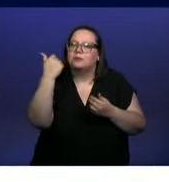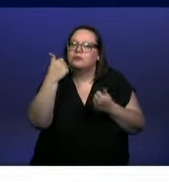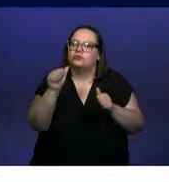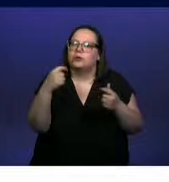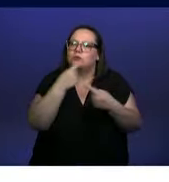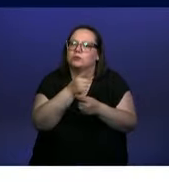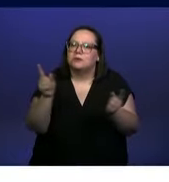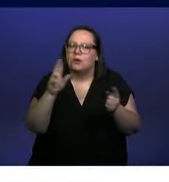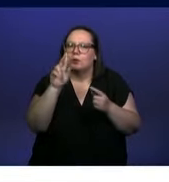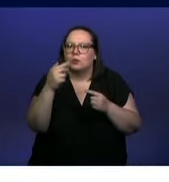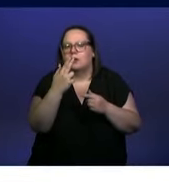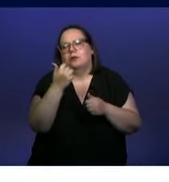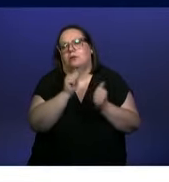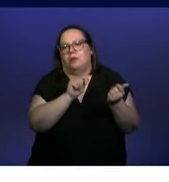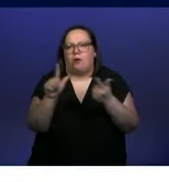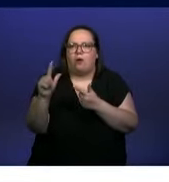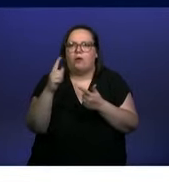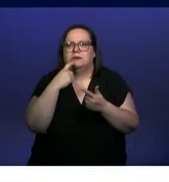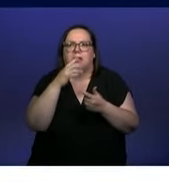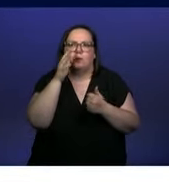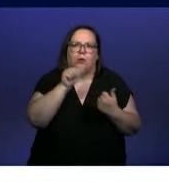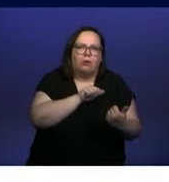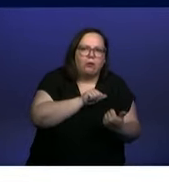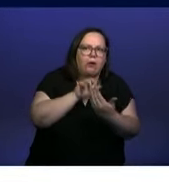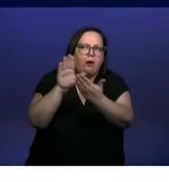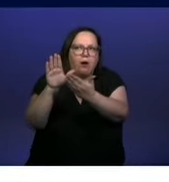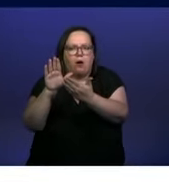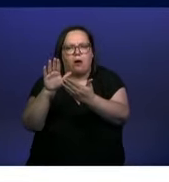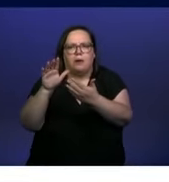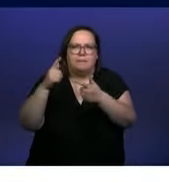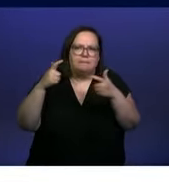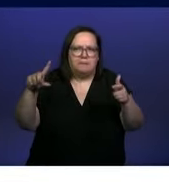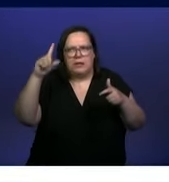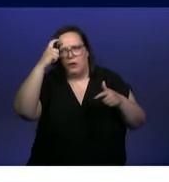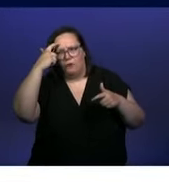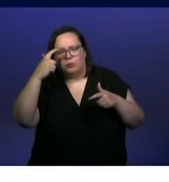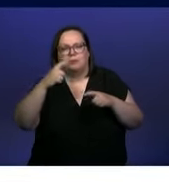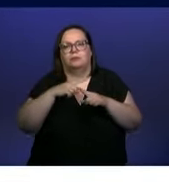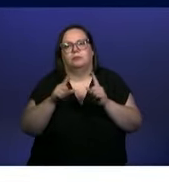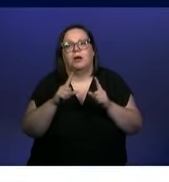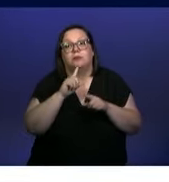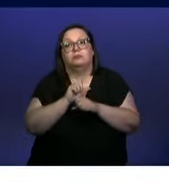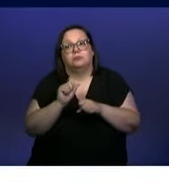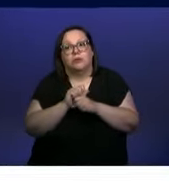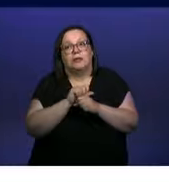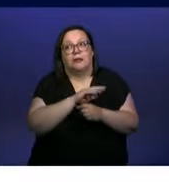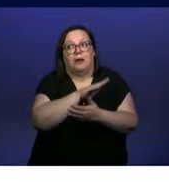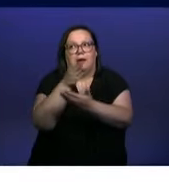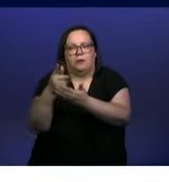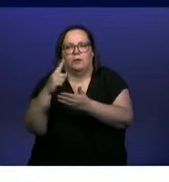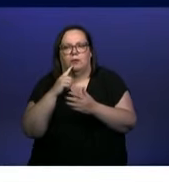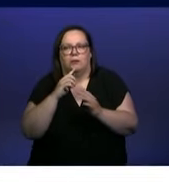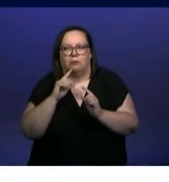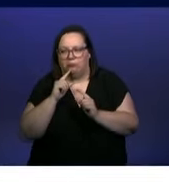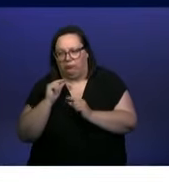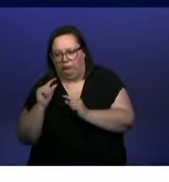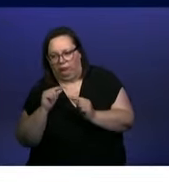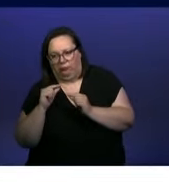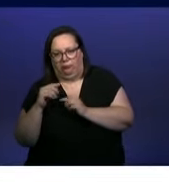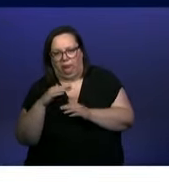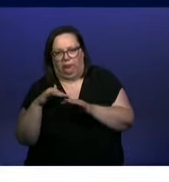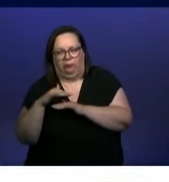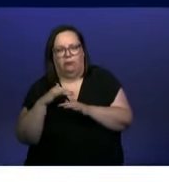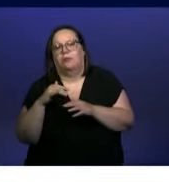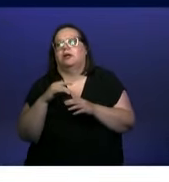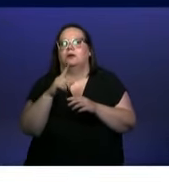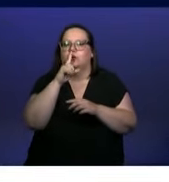the establishment and big government, but they'll whisper about it behind closed doors. I tried to show the people of Utah and the United States of America, this is what it means